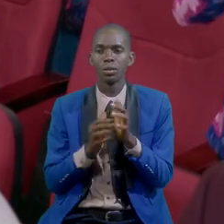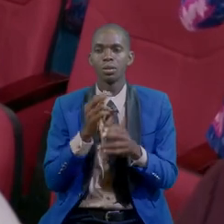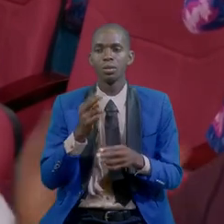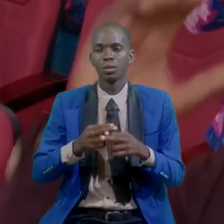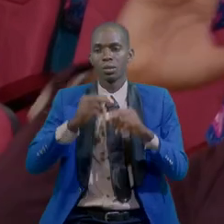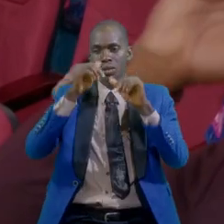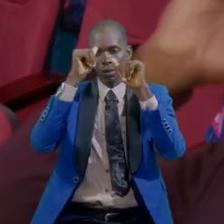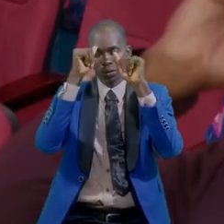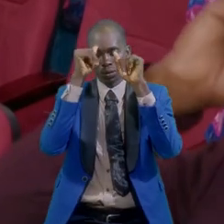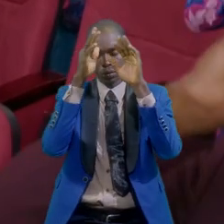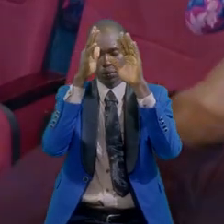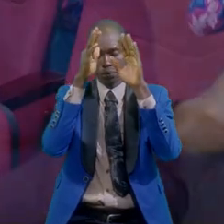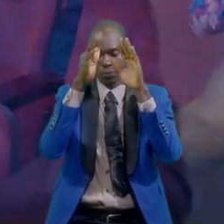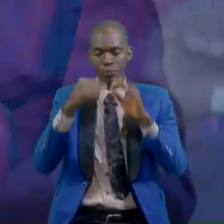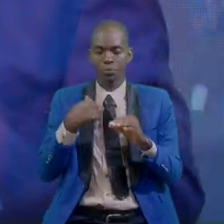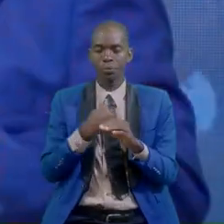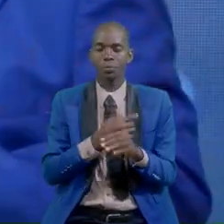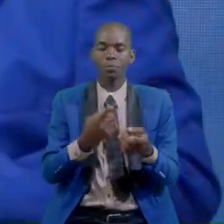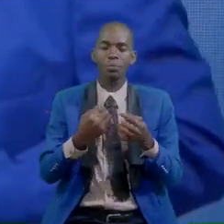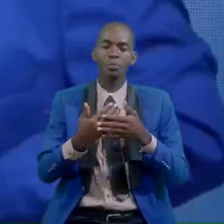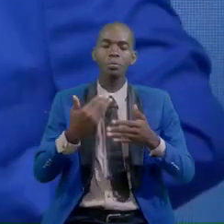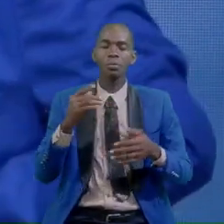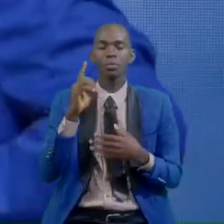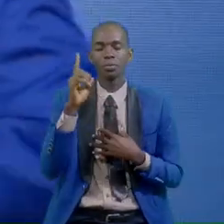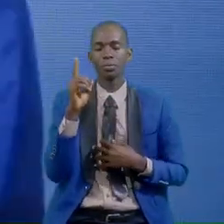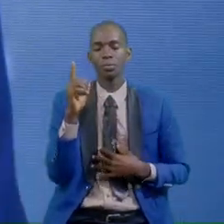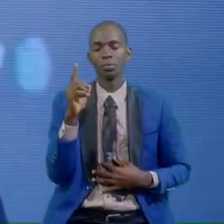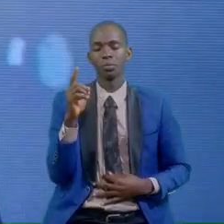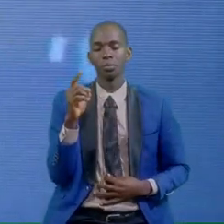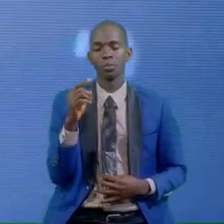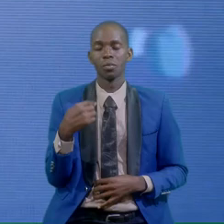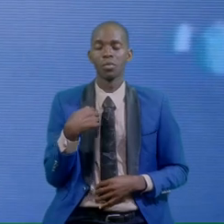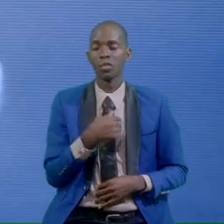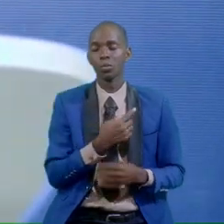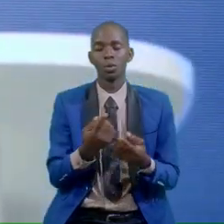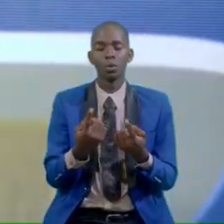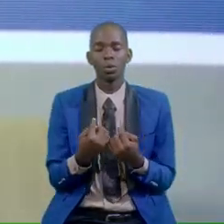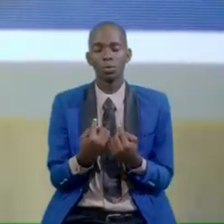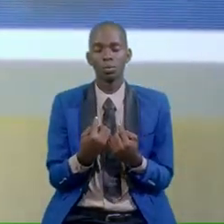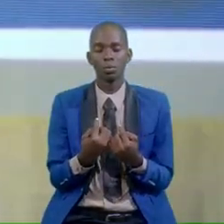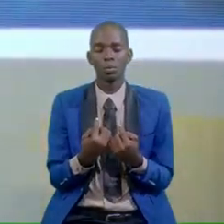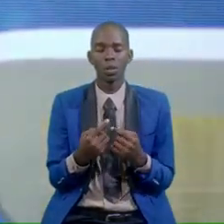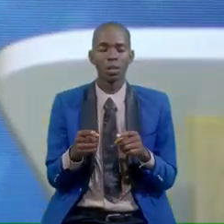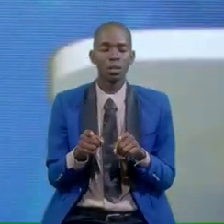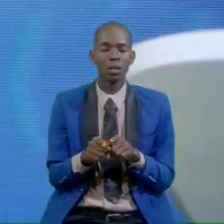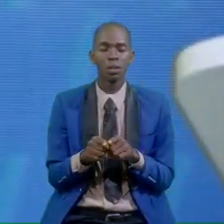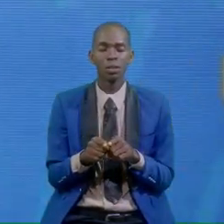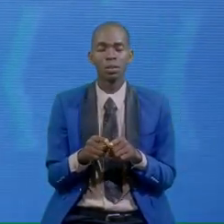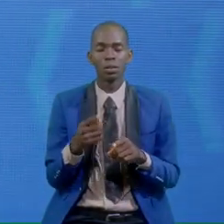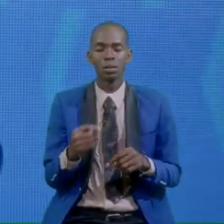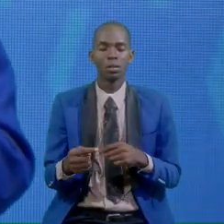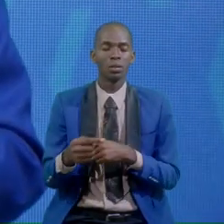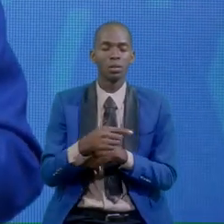Father, we come before you. We come like on the day of